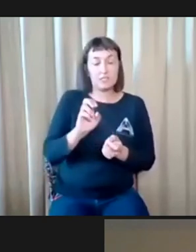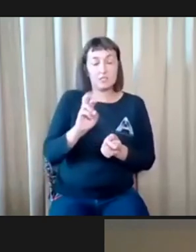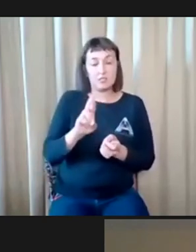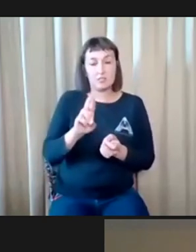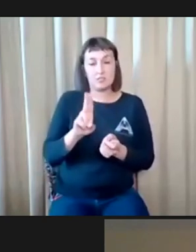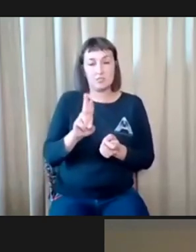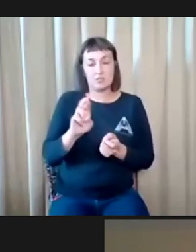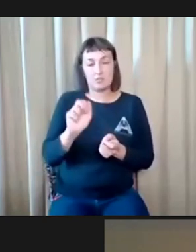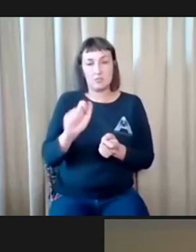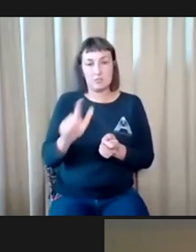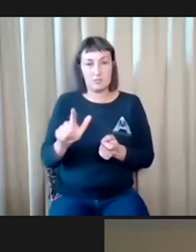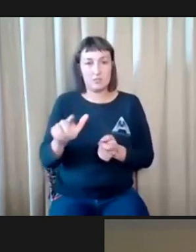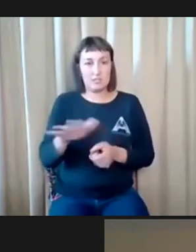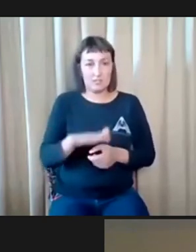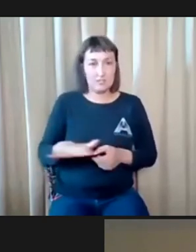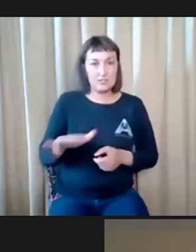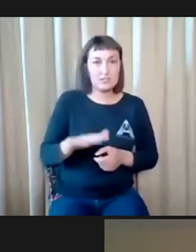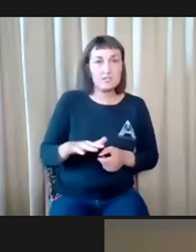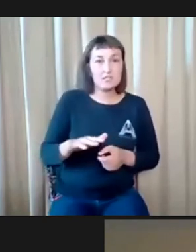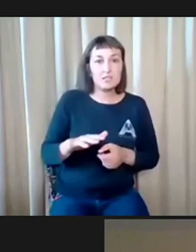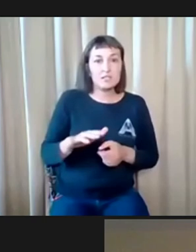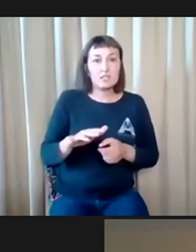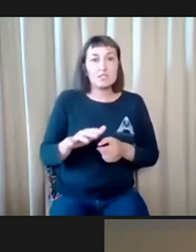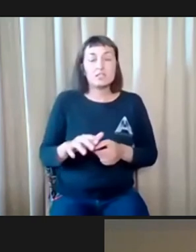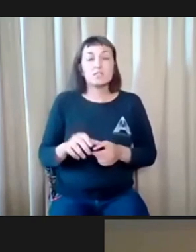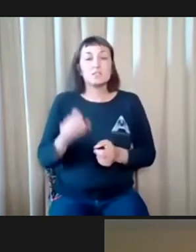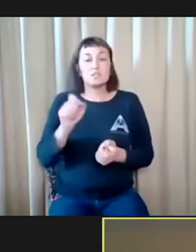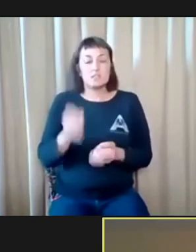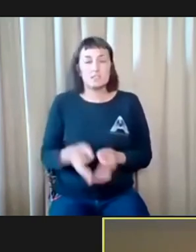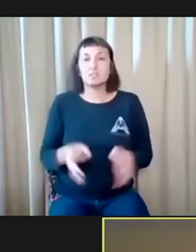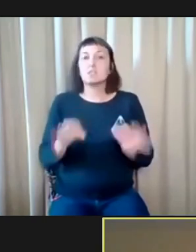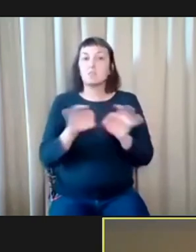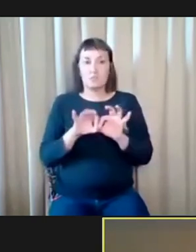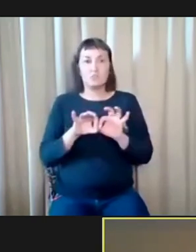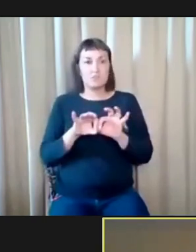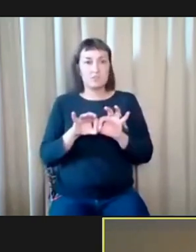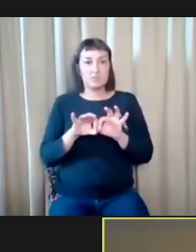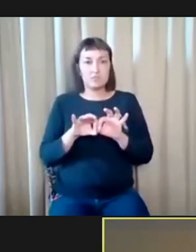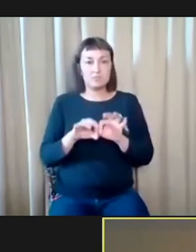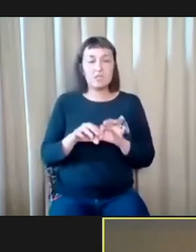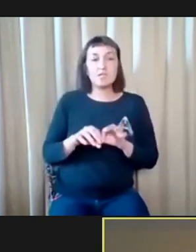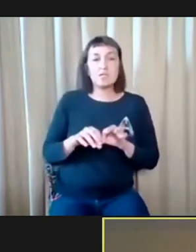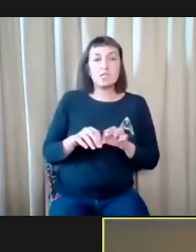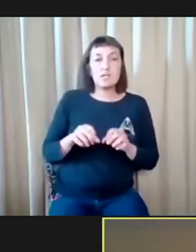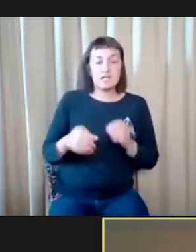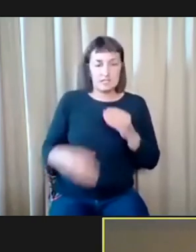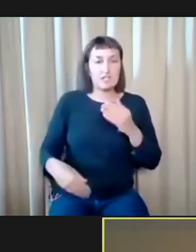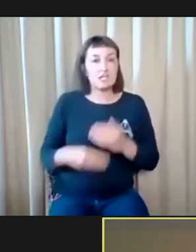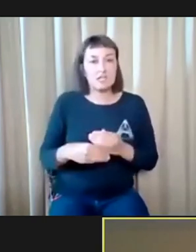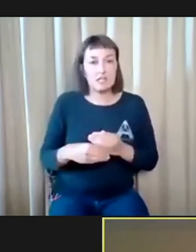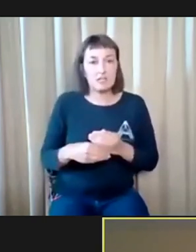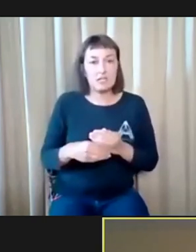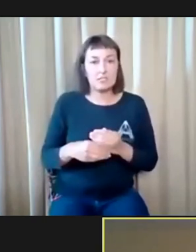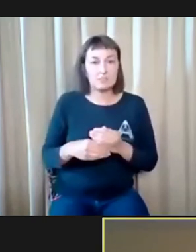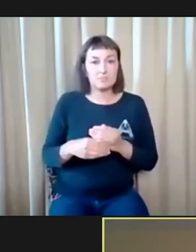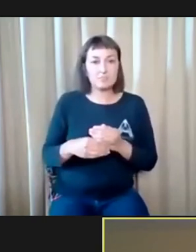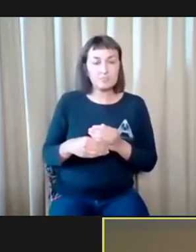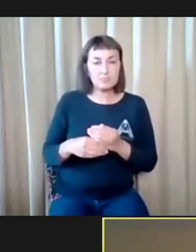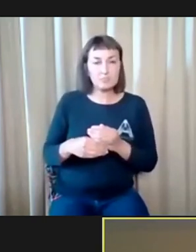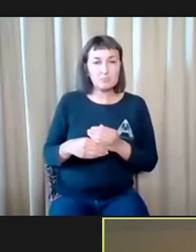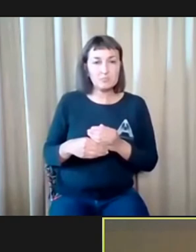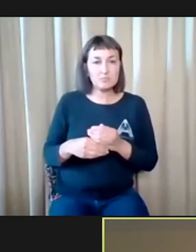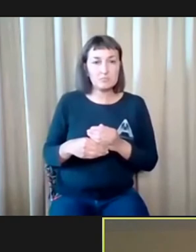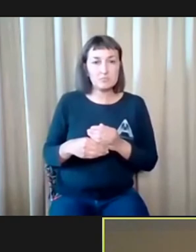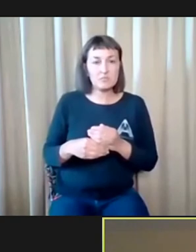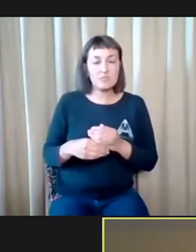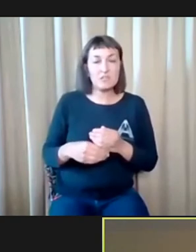from, is absolutely critical. Yeah, absolutely. And I'll just add real quick, as you mentioned earlier,